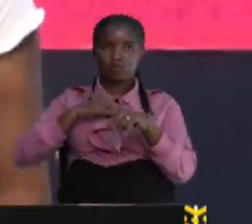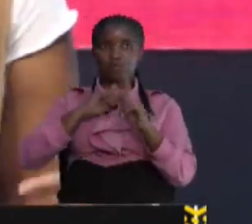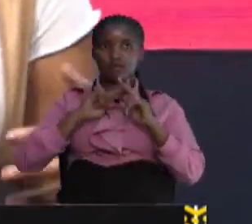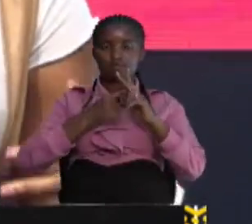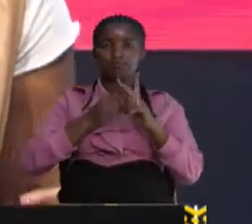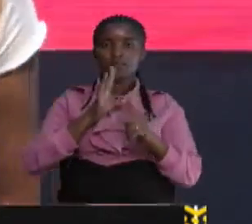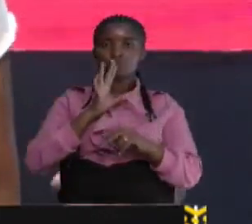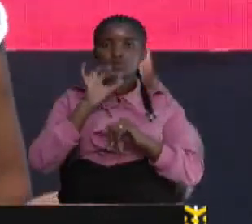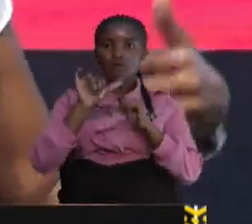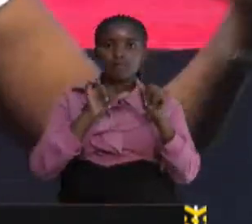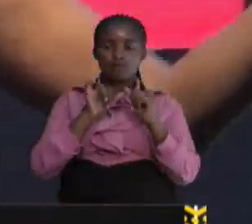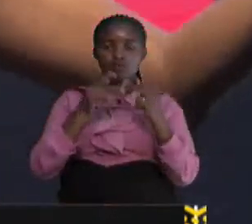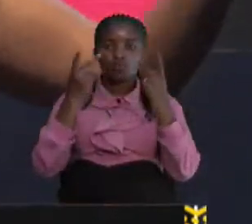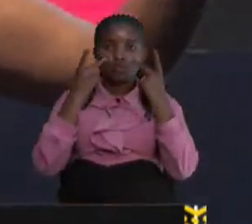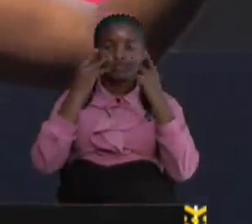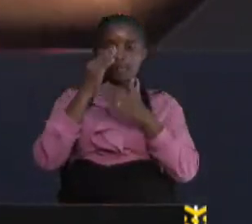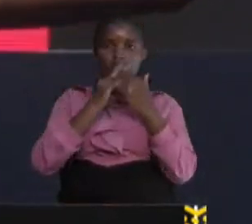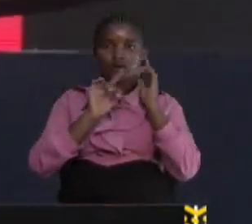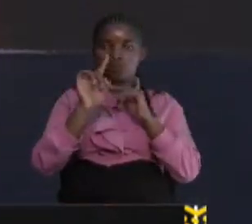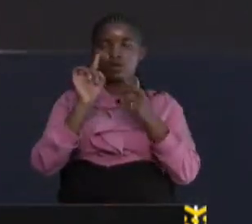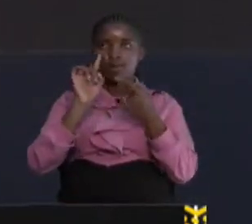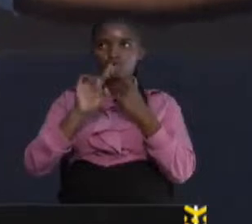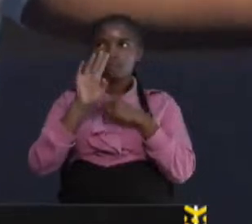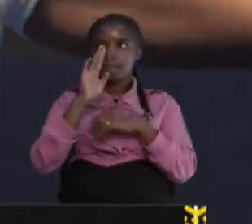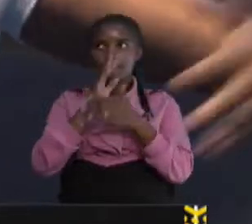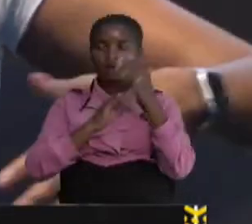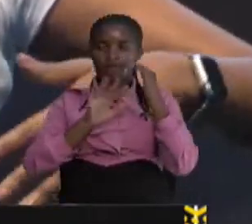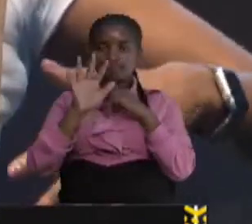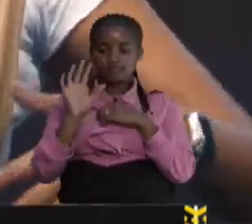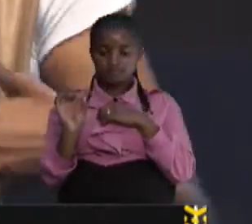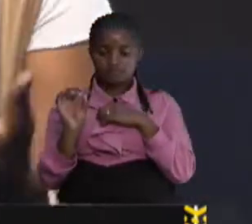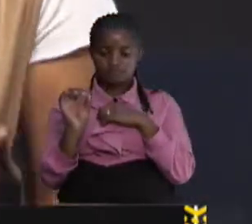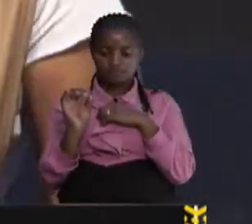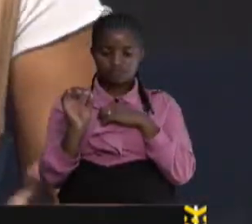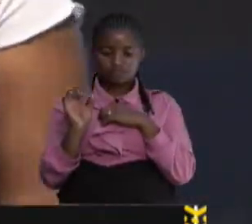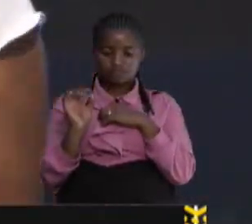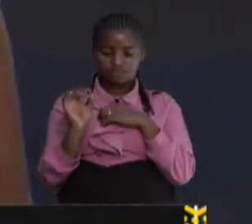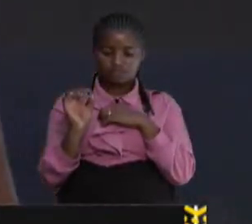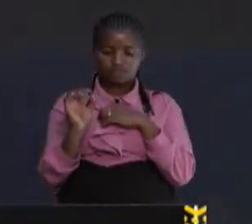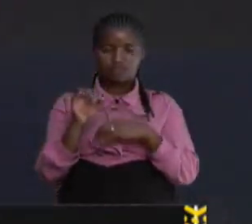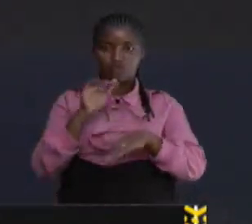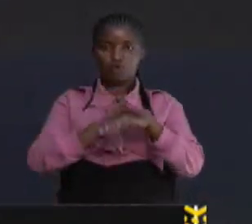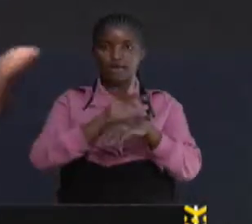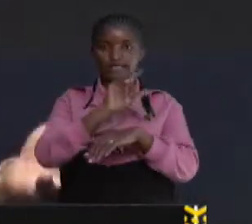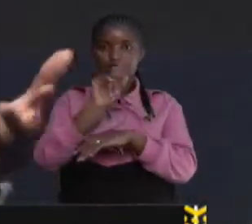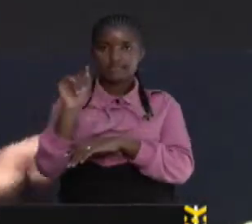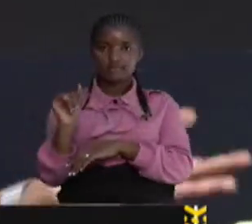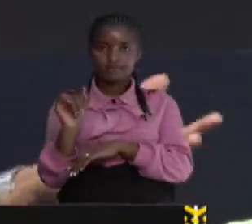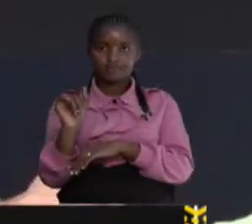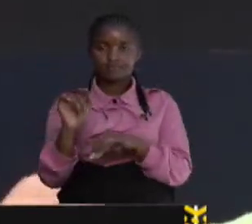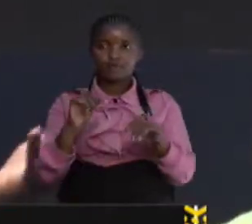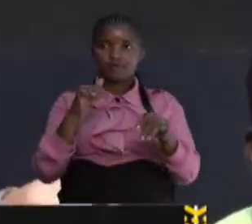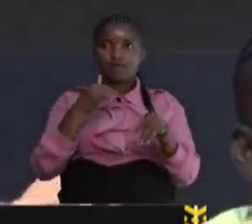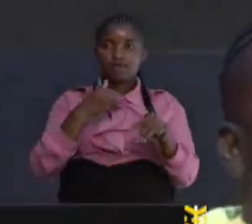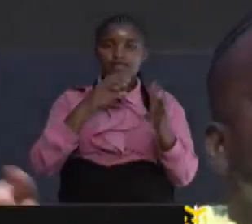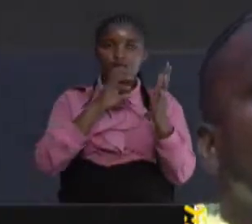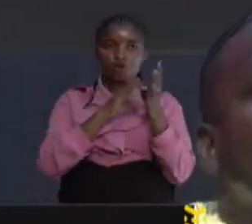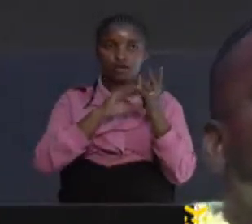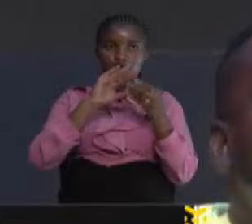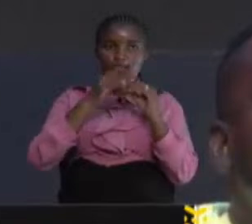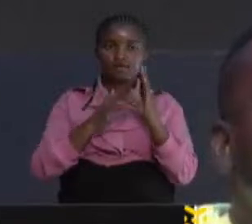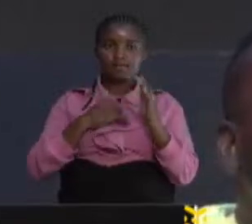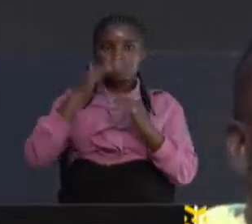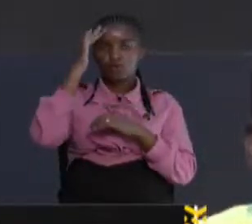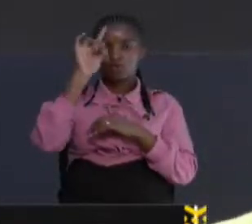talked about, watching part 1 up to part 50, on TikTok. And as a content creator, you're wondering,